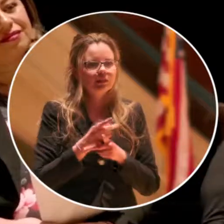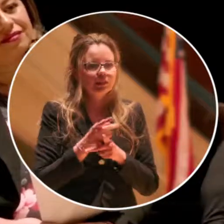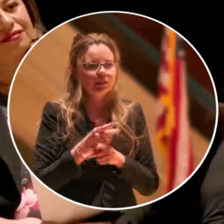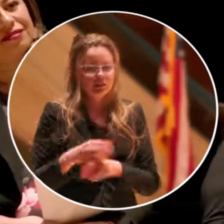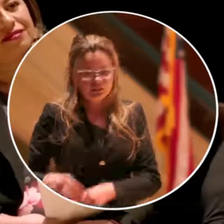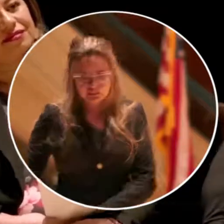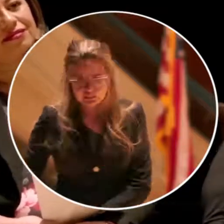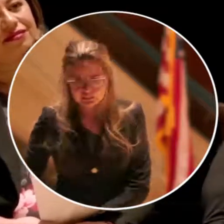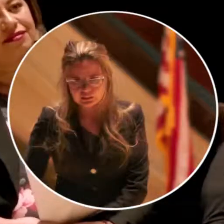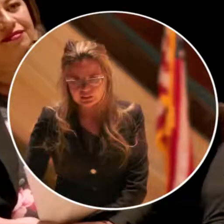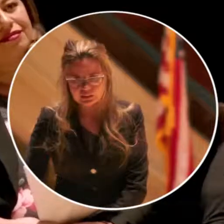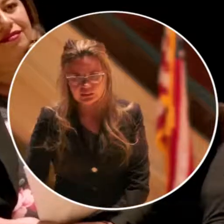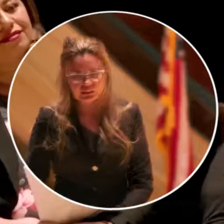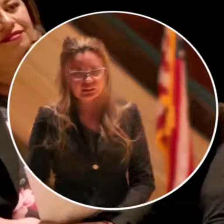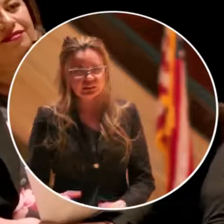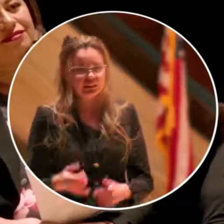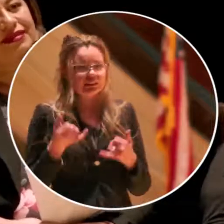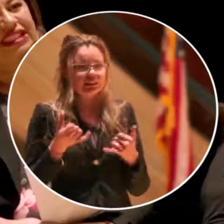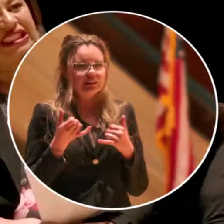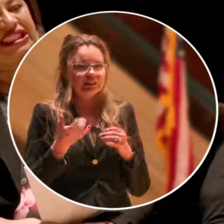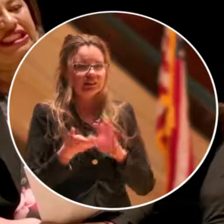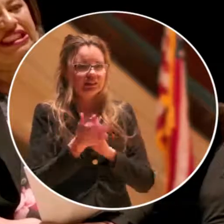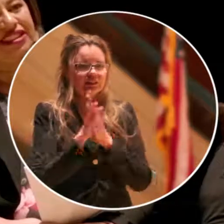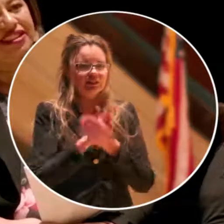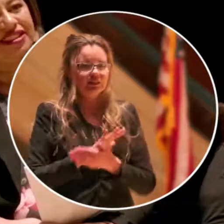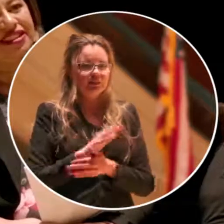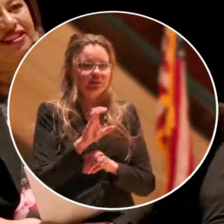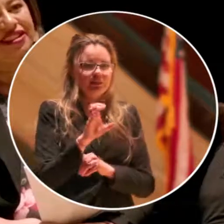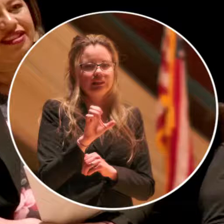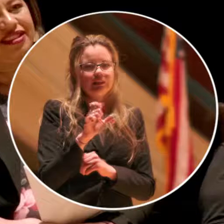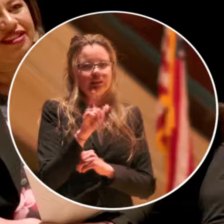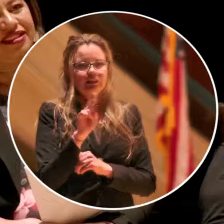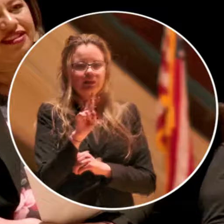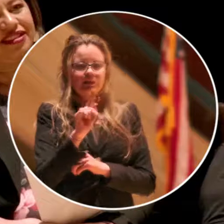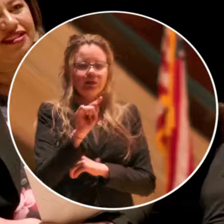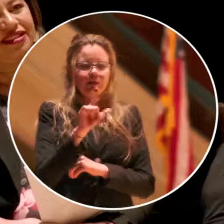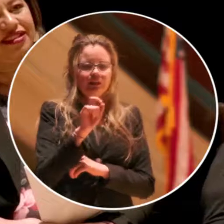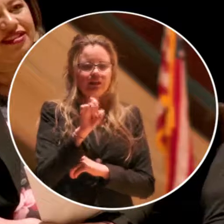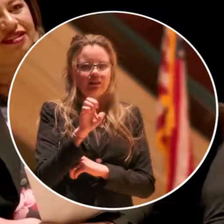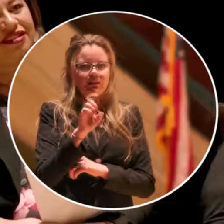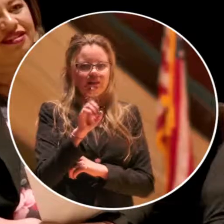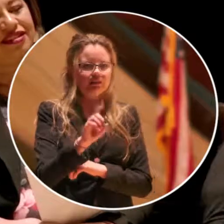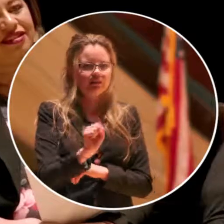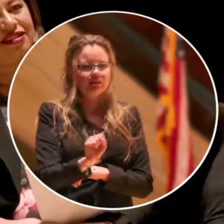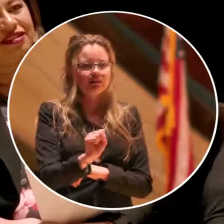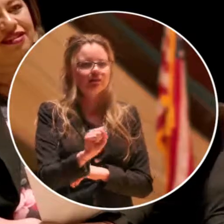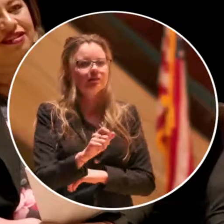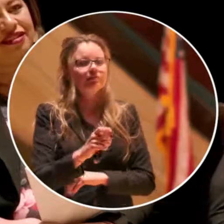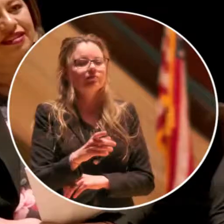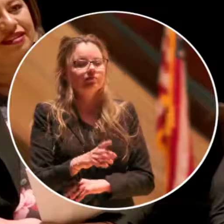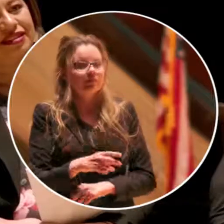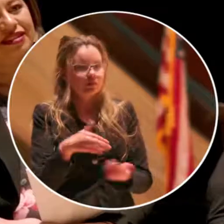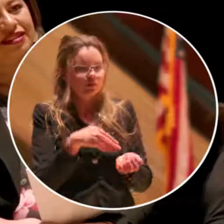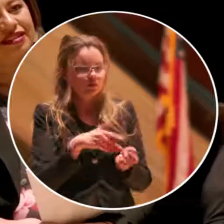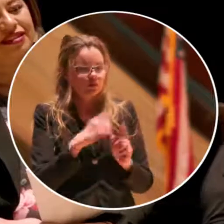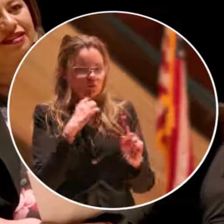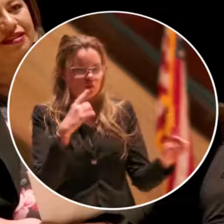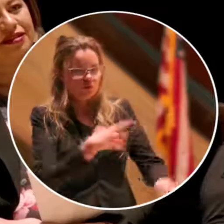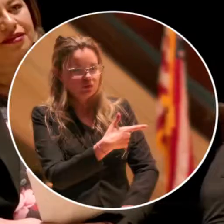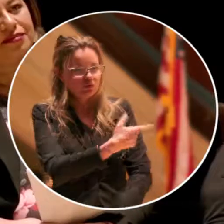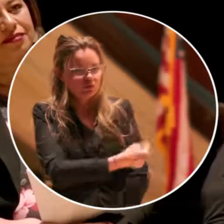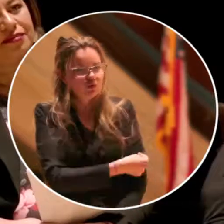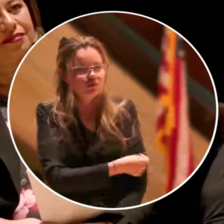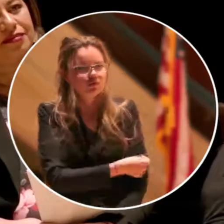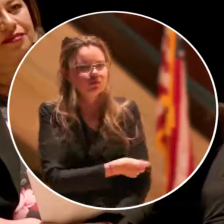puncture, and I had developed cellulitis. The doctor ordered a shot of Rocephin immediately, which the nurse